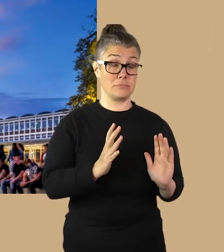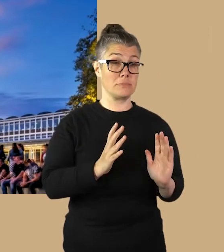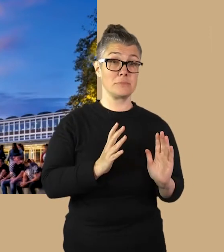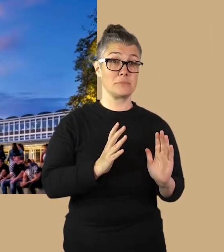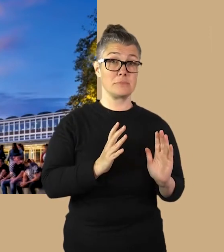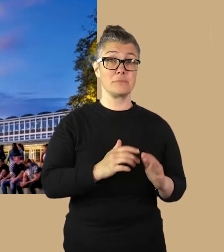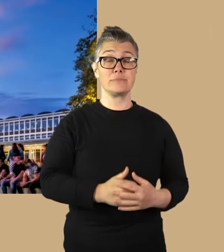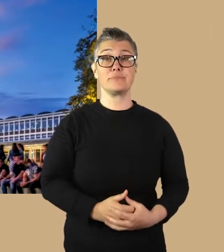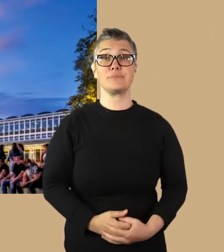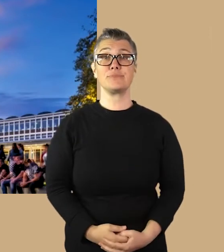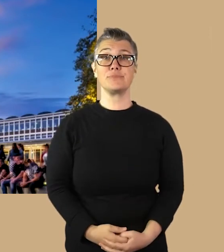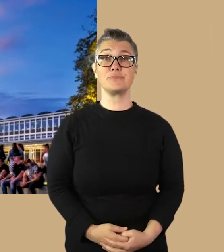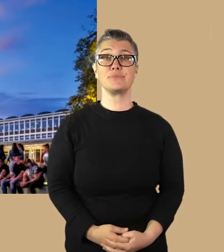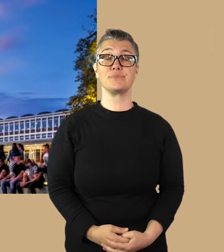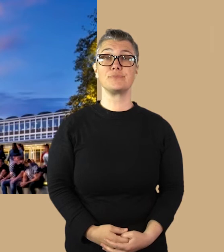got.